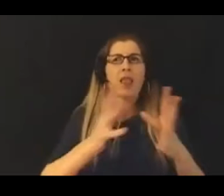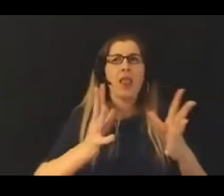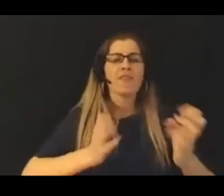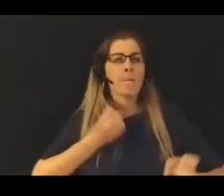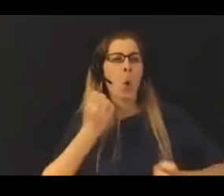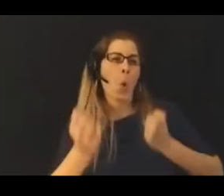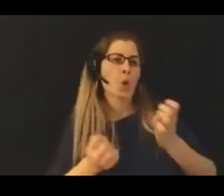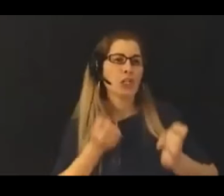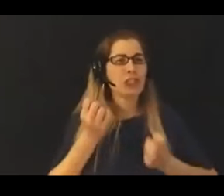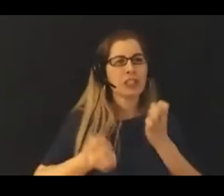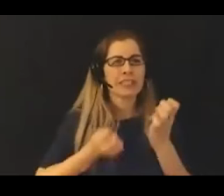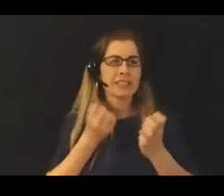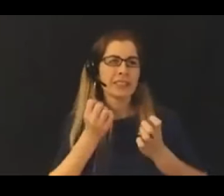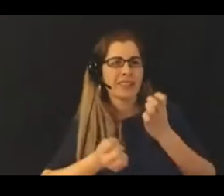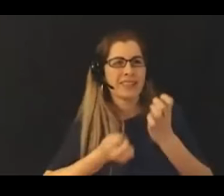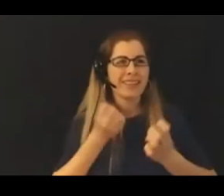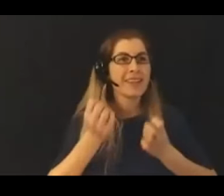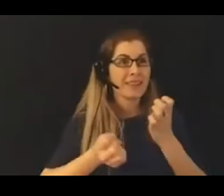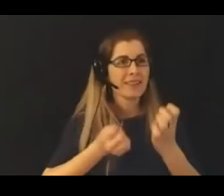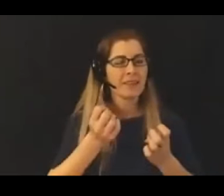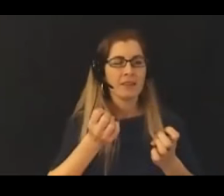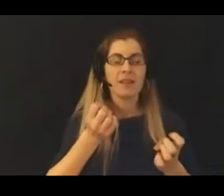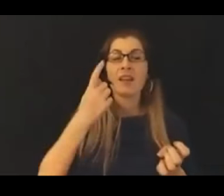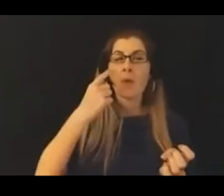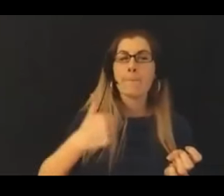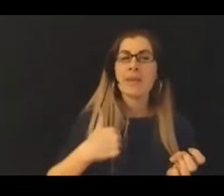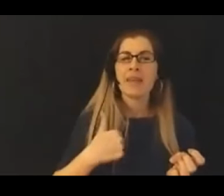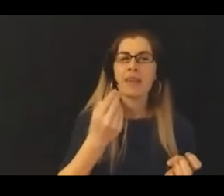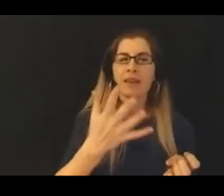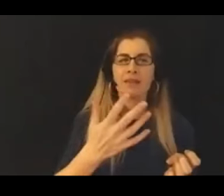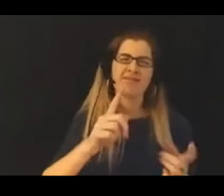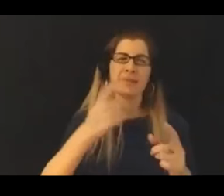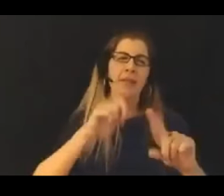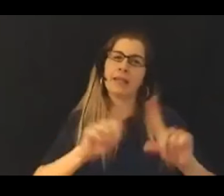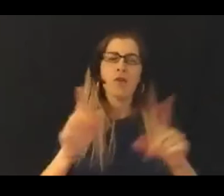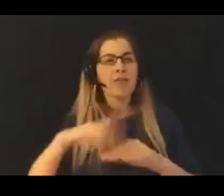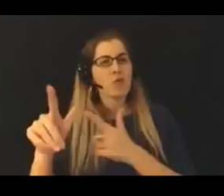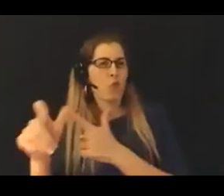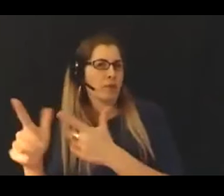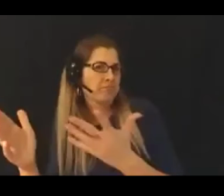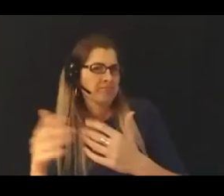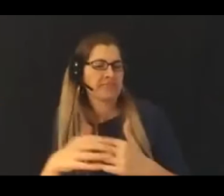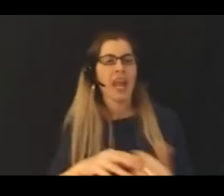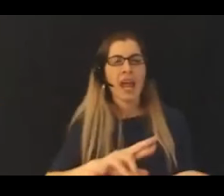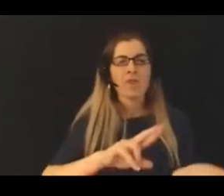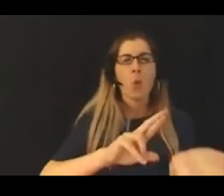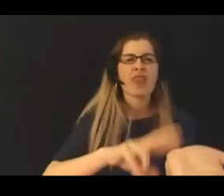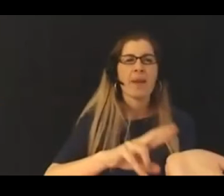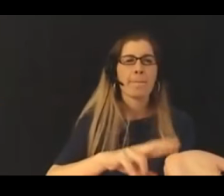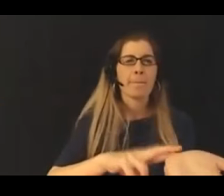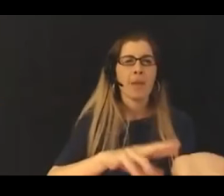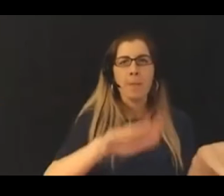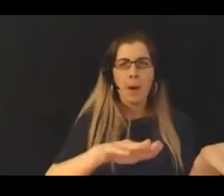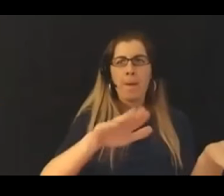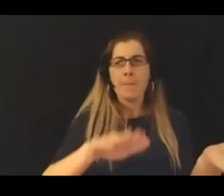that comes into the movement, for me, different than when I go running. There's rhythmic components to it in that you have to